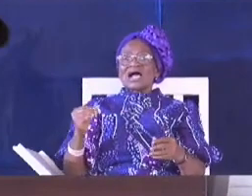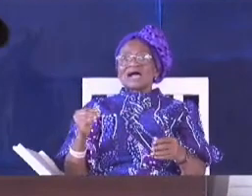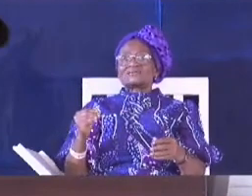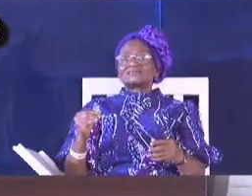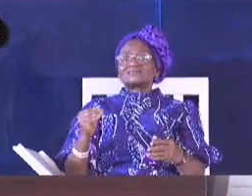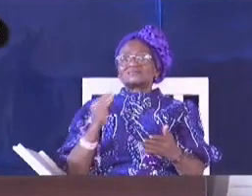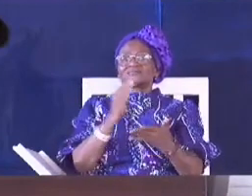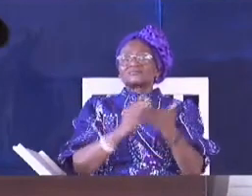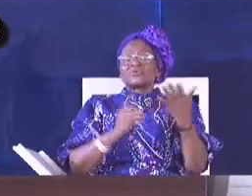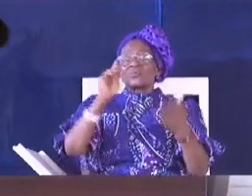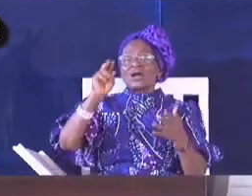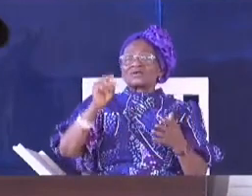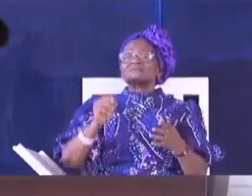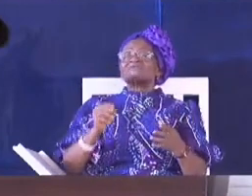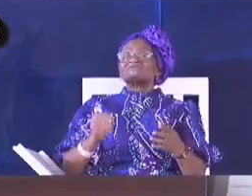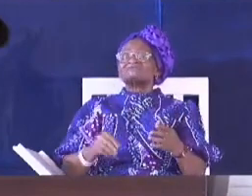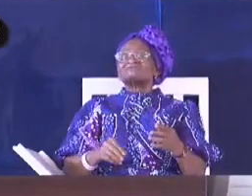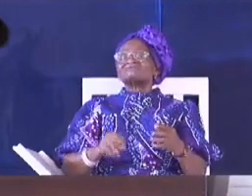will help him up.